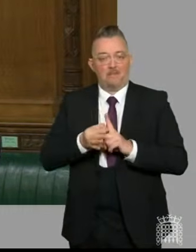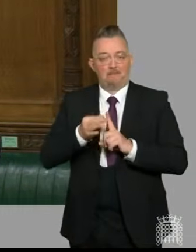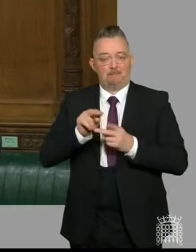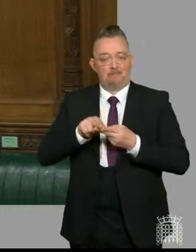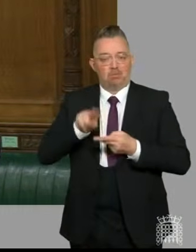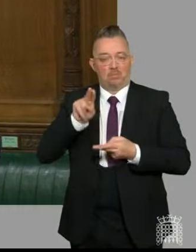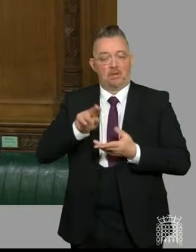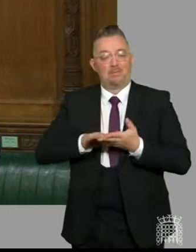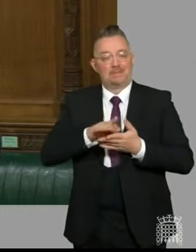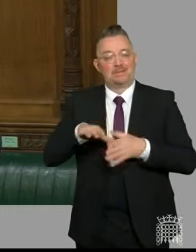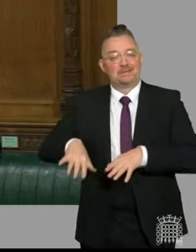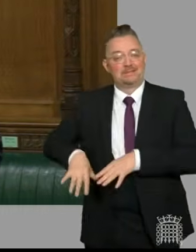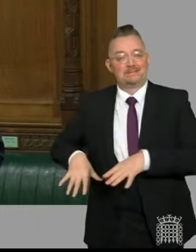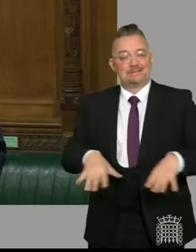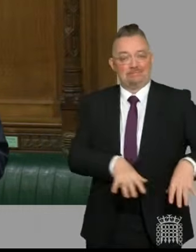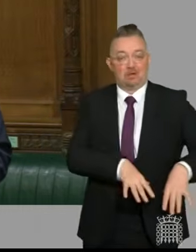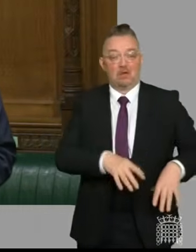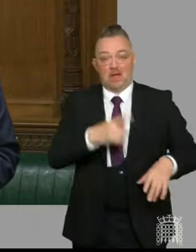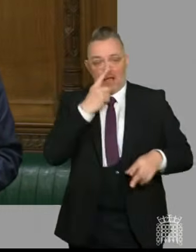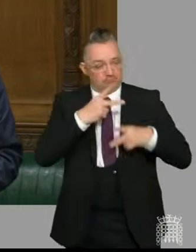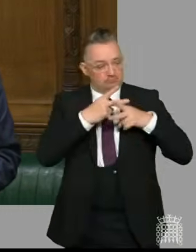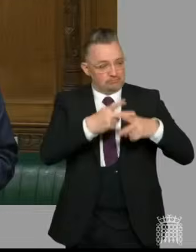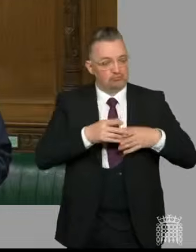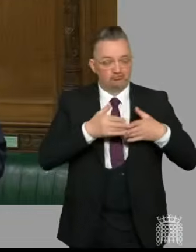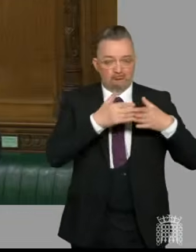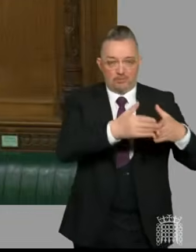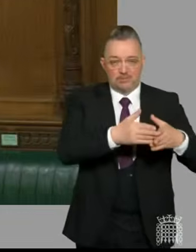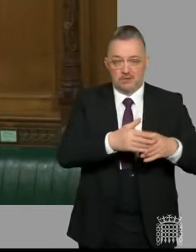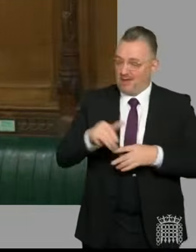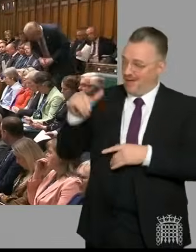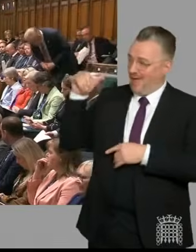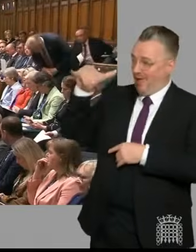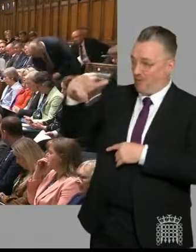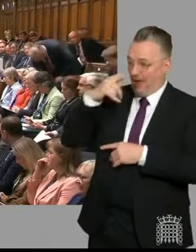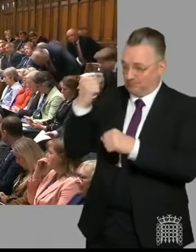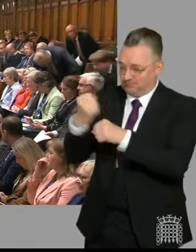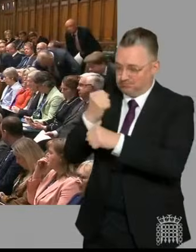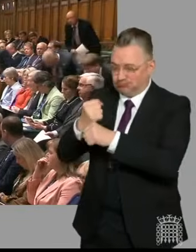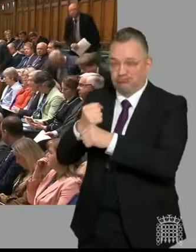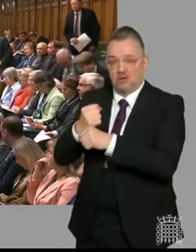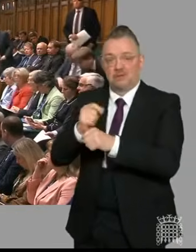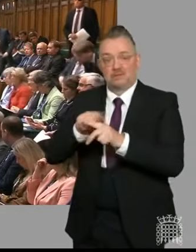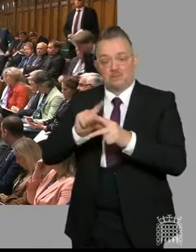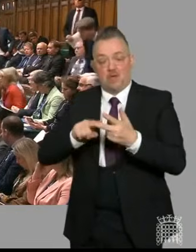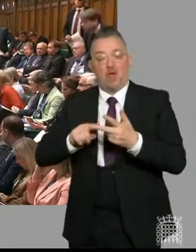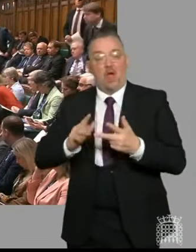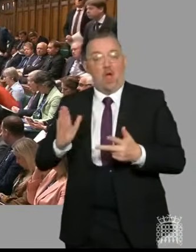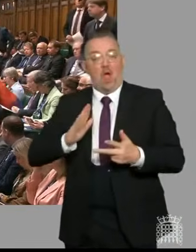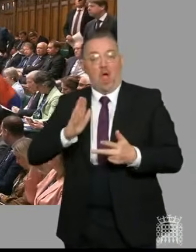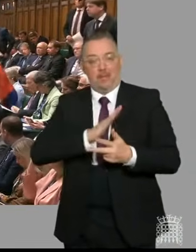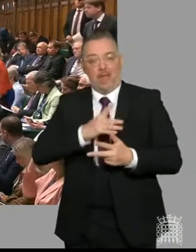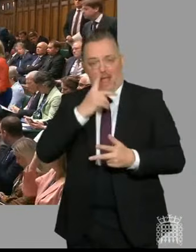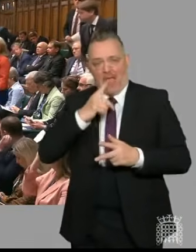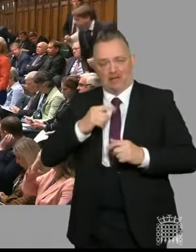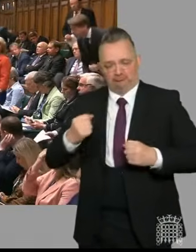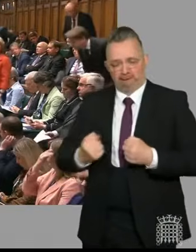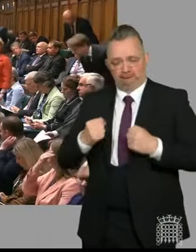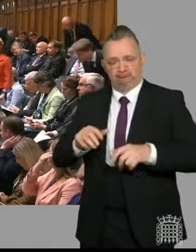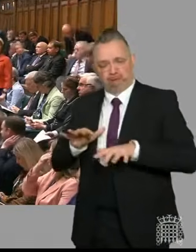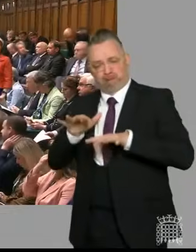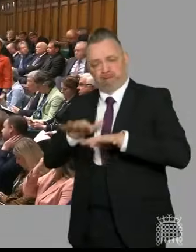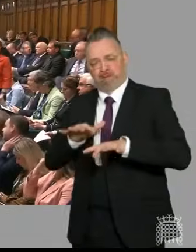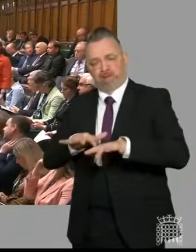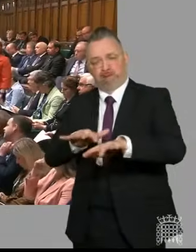can maintain its aircraft, and the Army can dominate ground? Deputy Prime Minister. Well, I know what